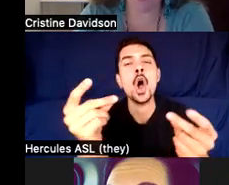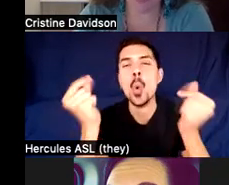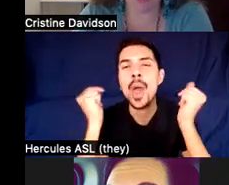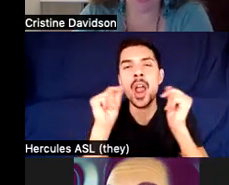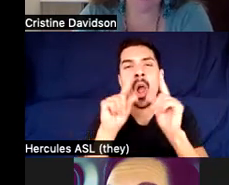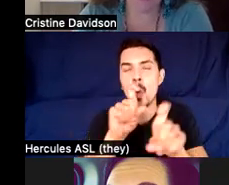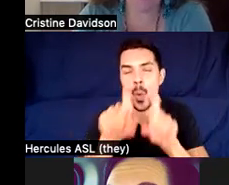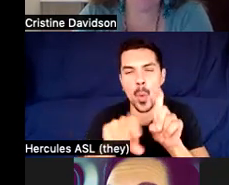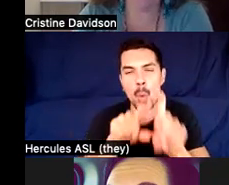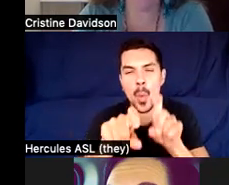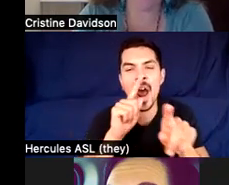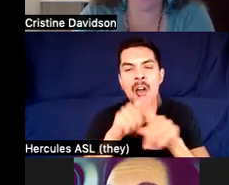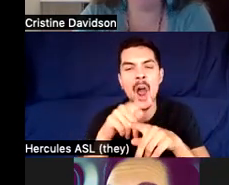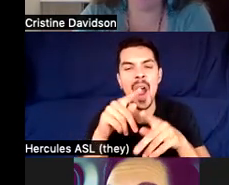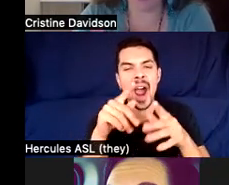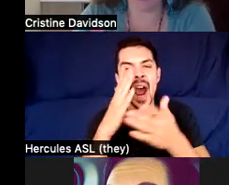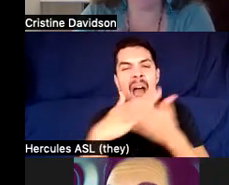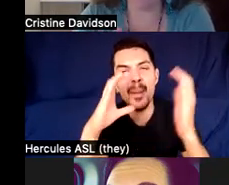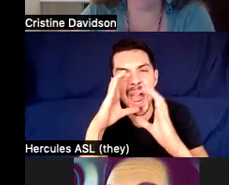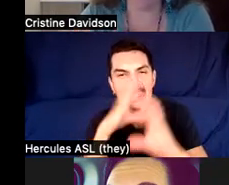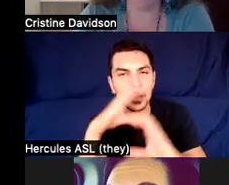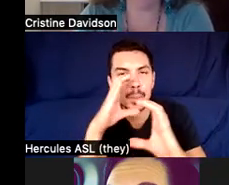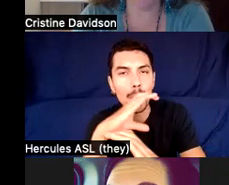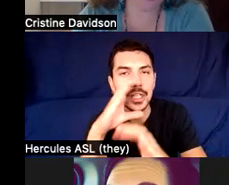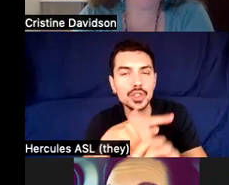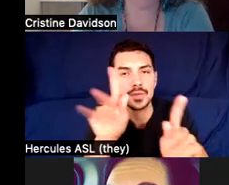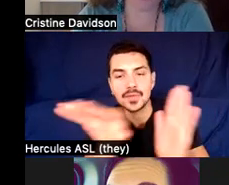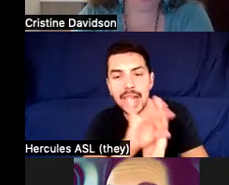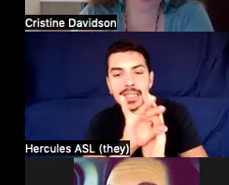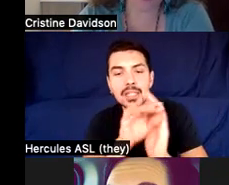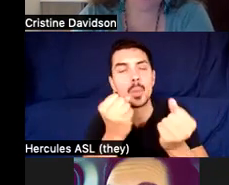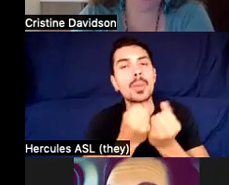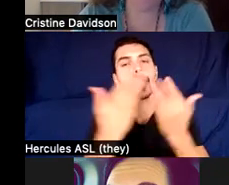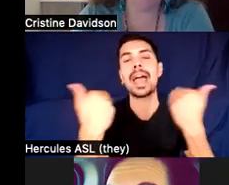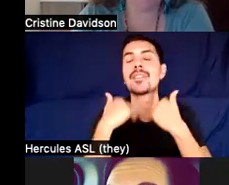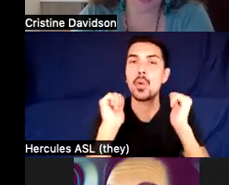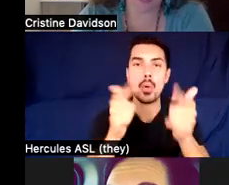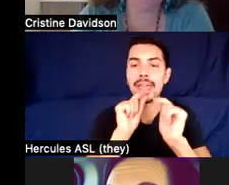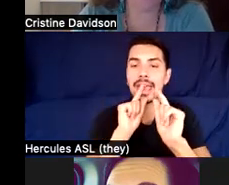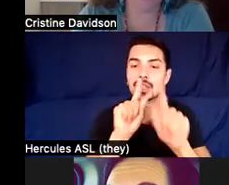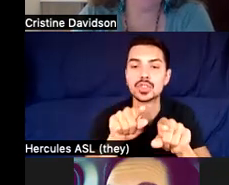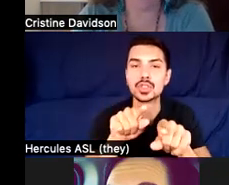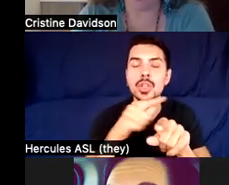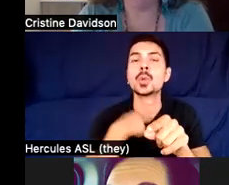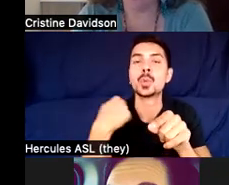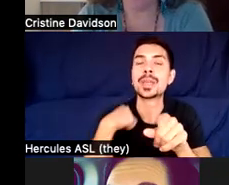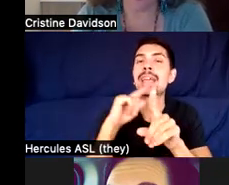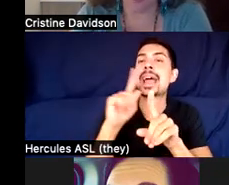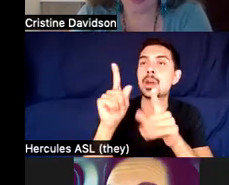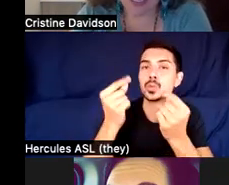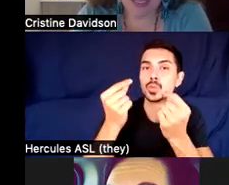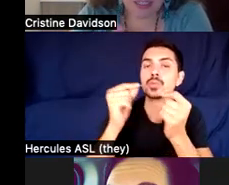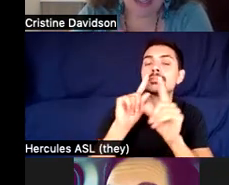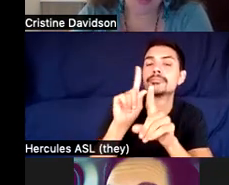some exploration without having all the answers. So asking questions to kind of get at, like, how long